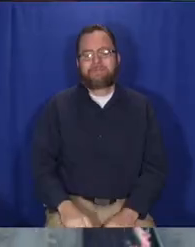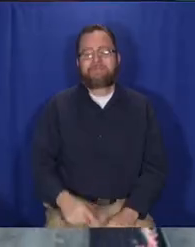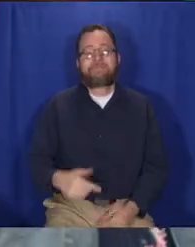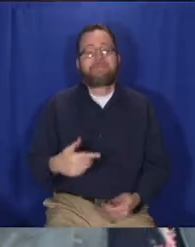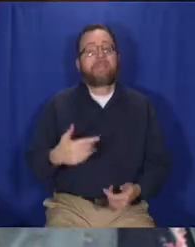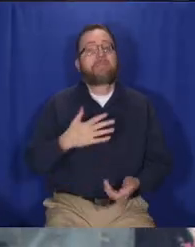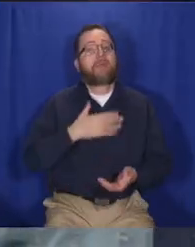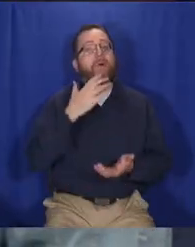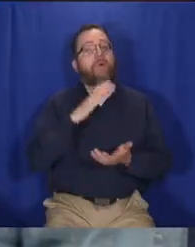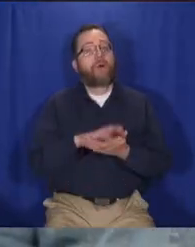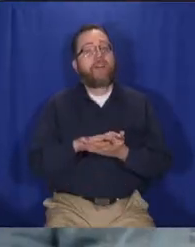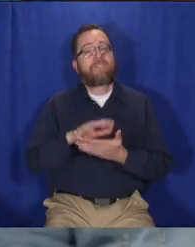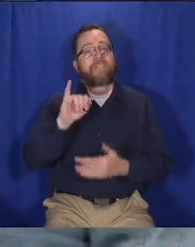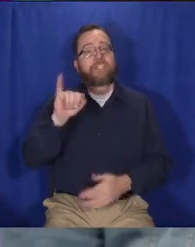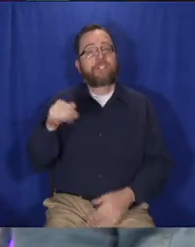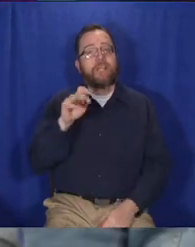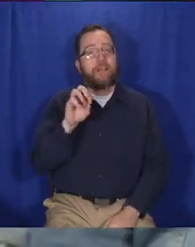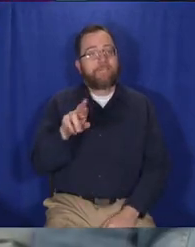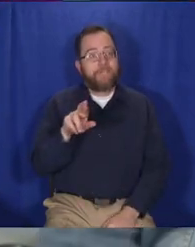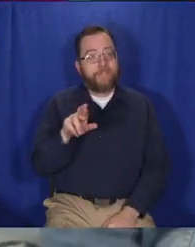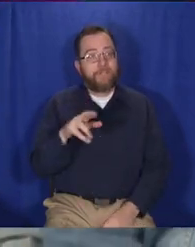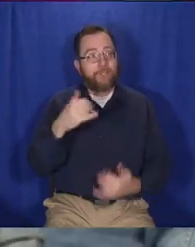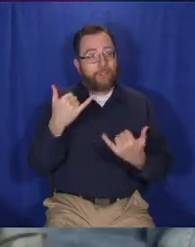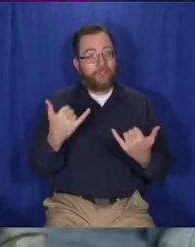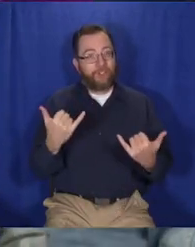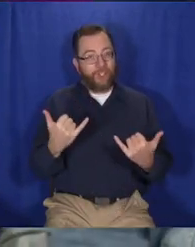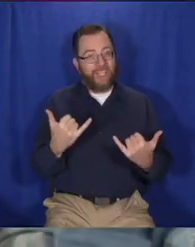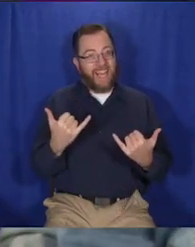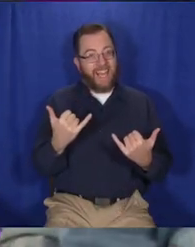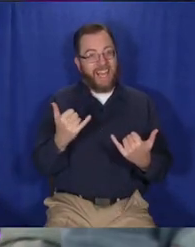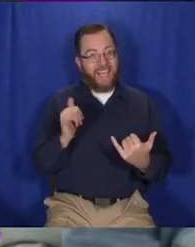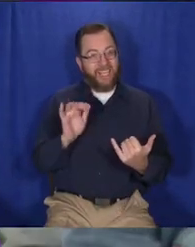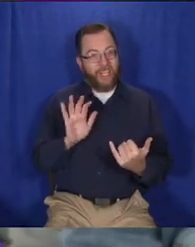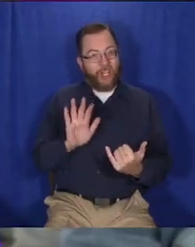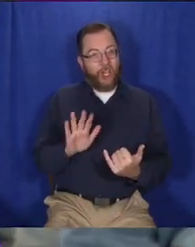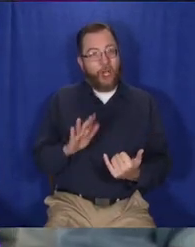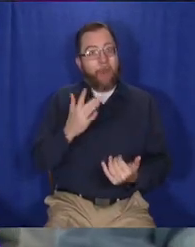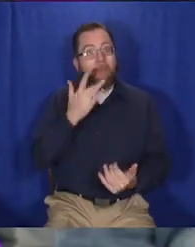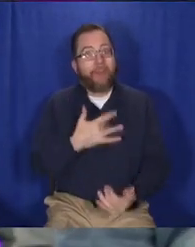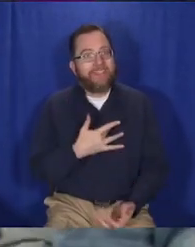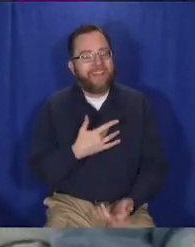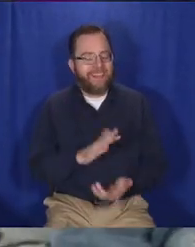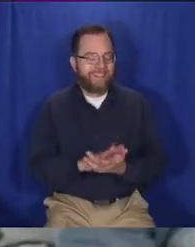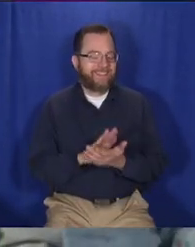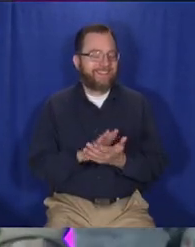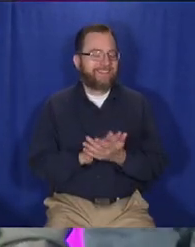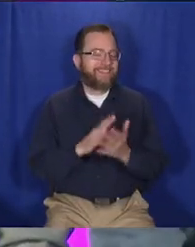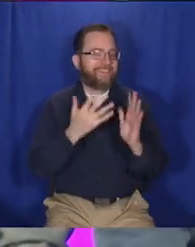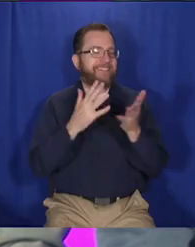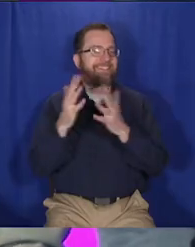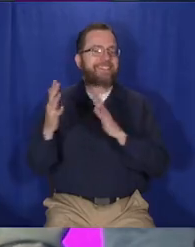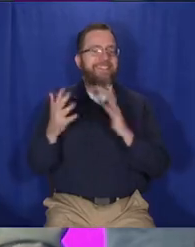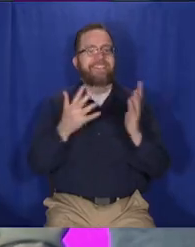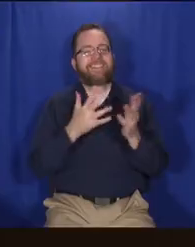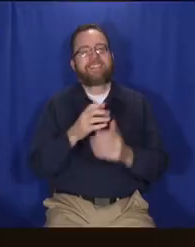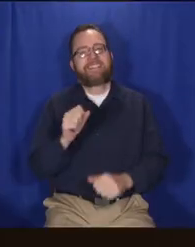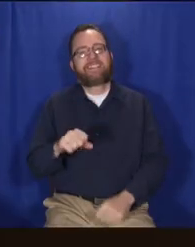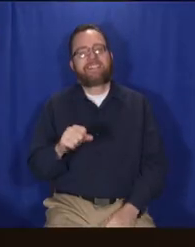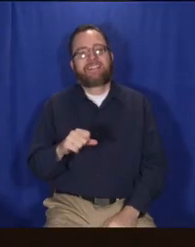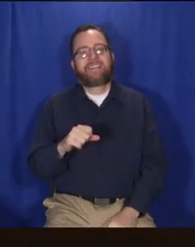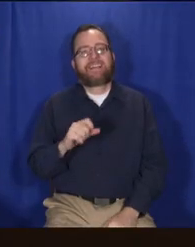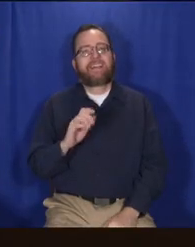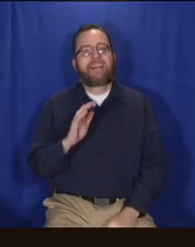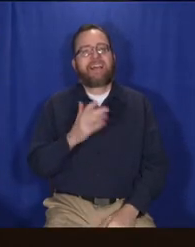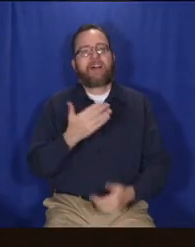wife, Jennifer, and today's her birthday, and we're super thankful for her. Happy birthday. Yes. And this is our newest